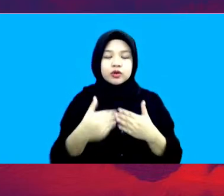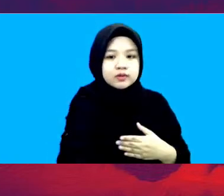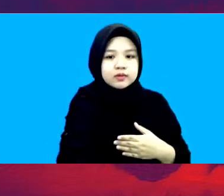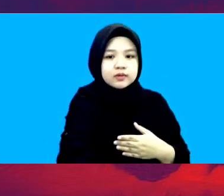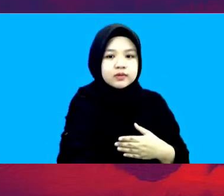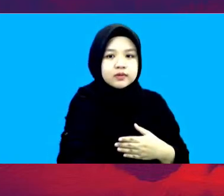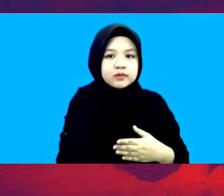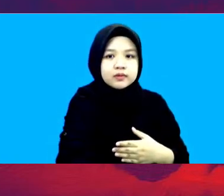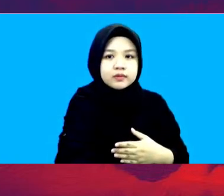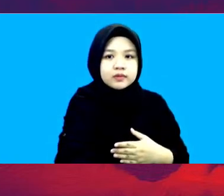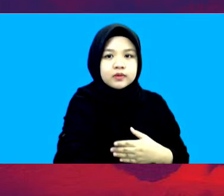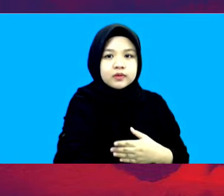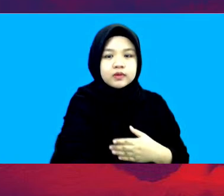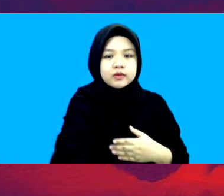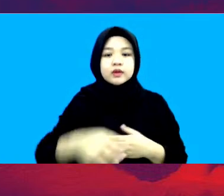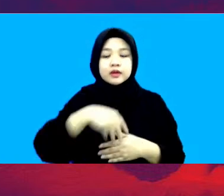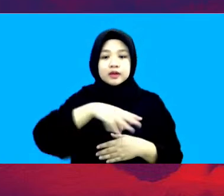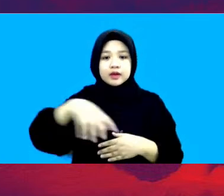Thank you, class. So